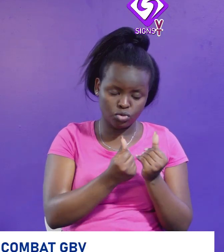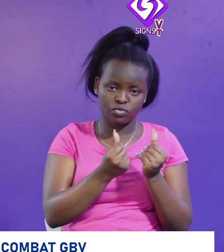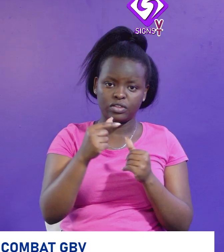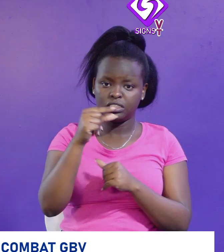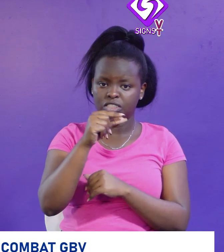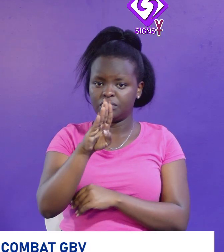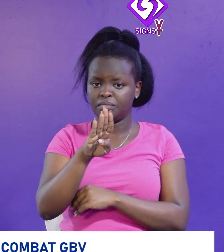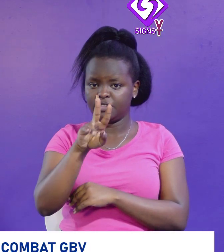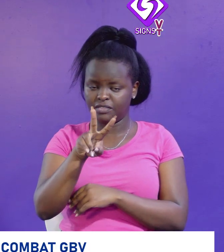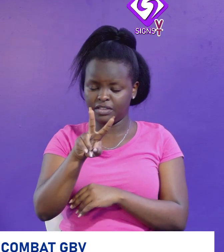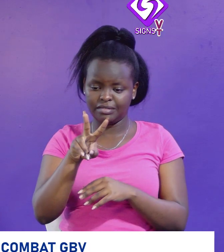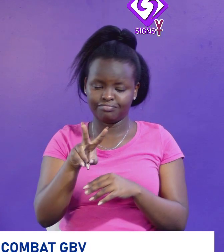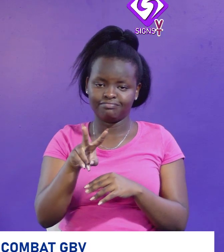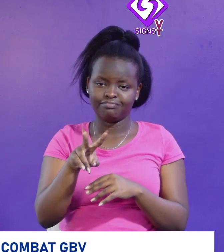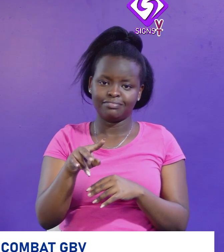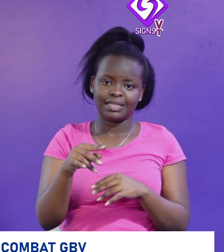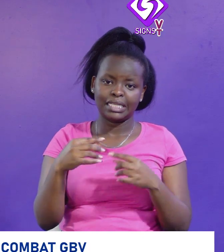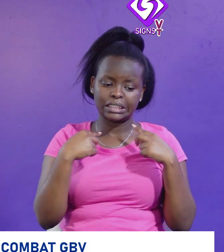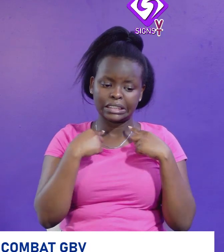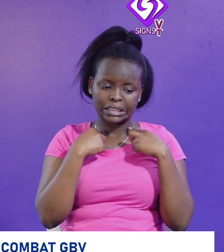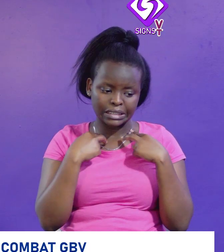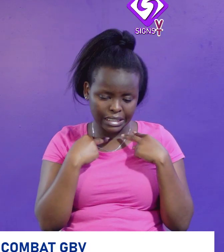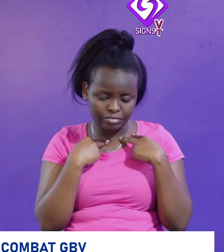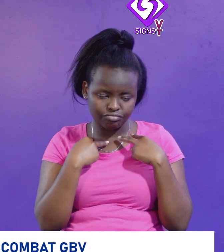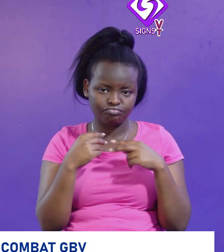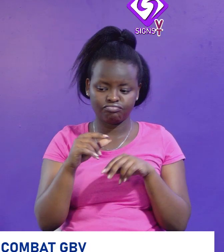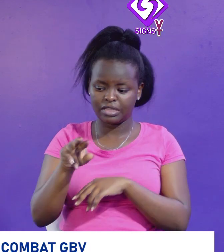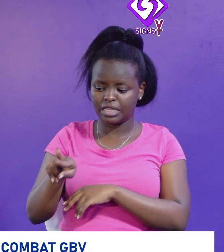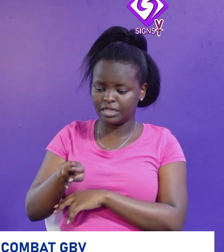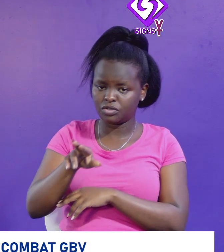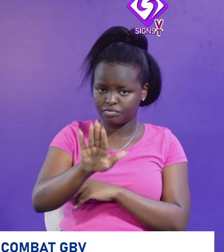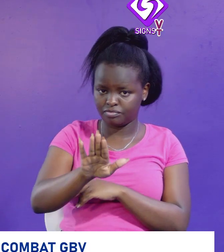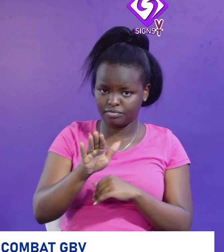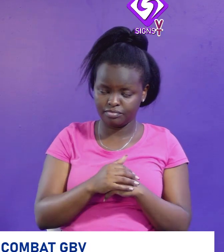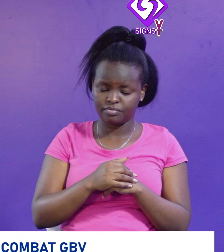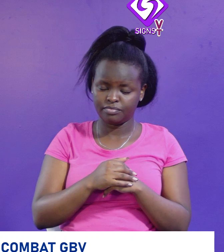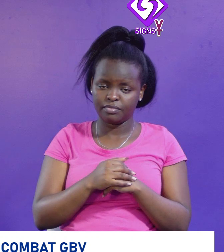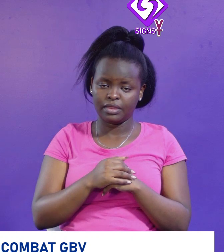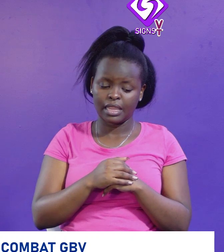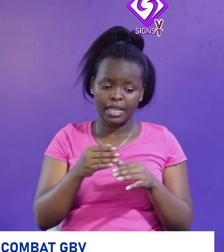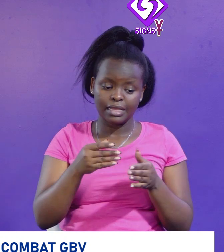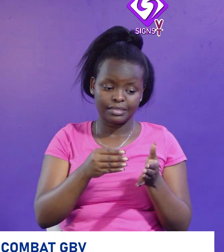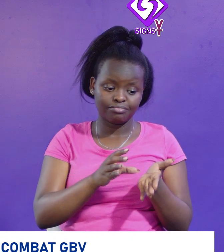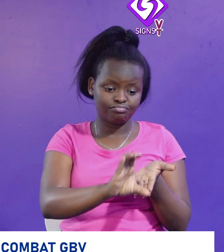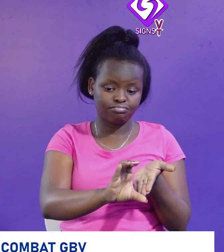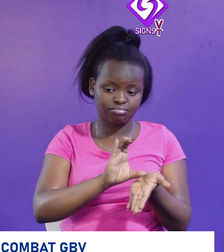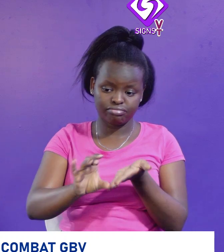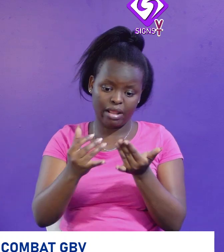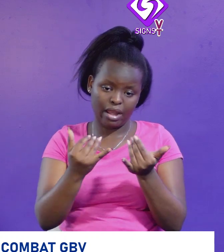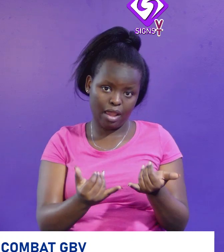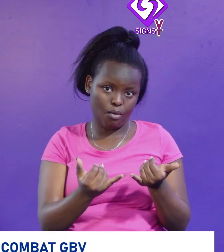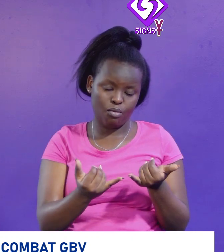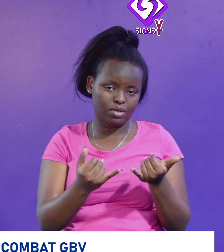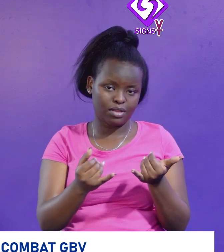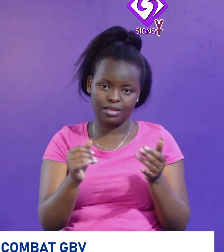plaguing the region. The leaders assert that current financial allocations are insufficient to address the high number